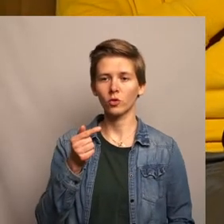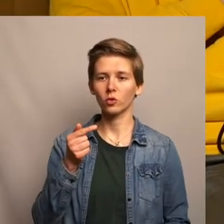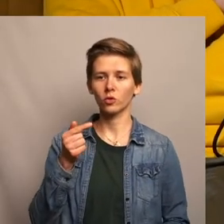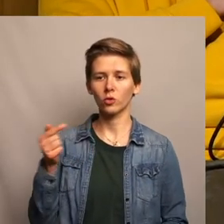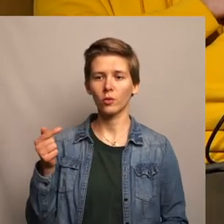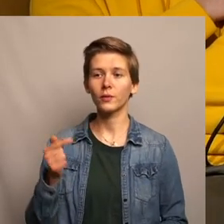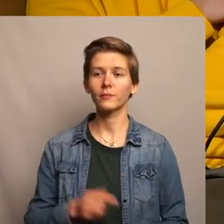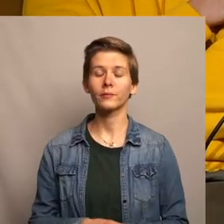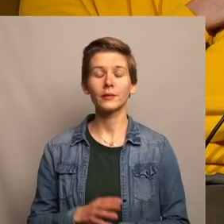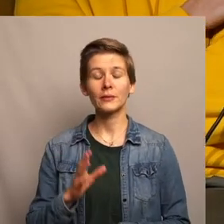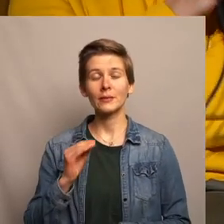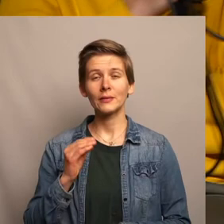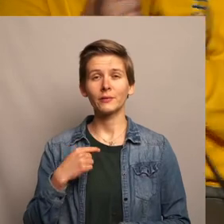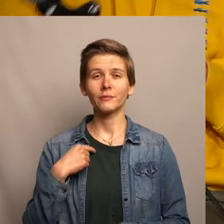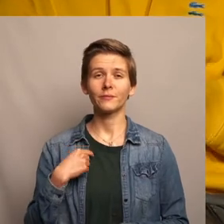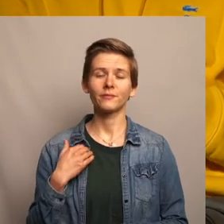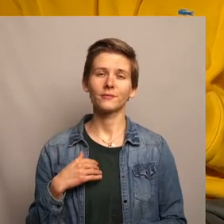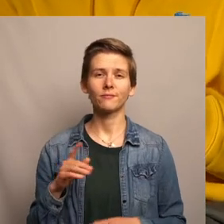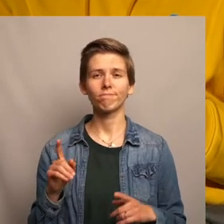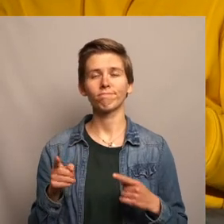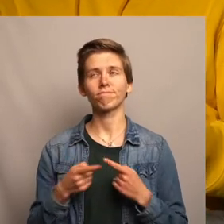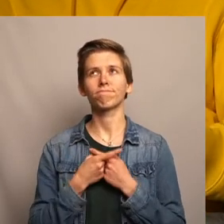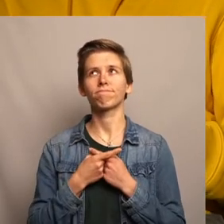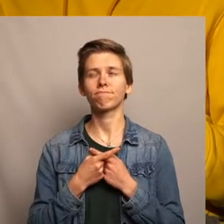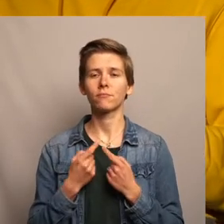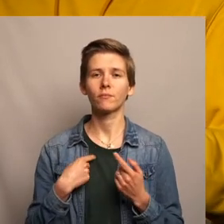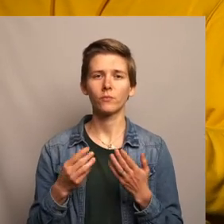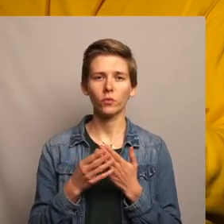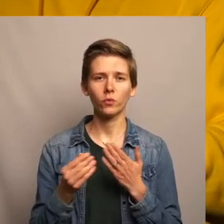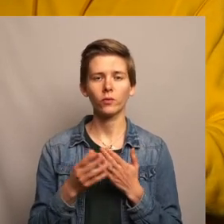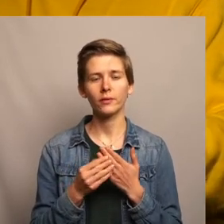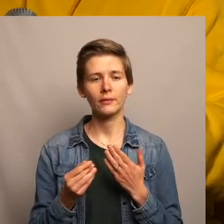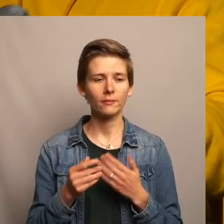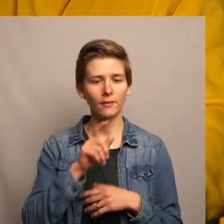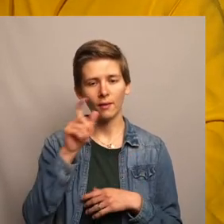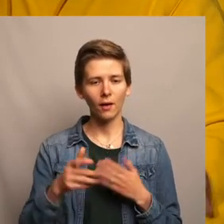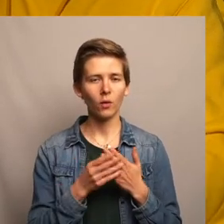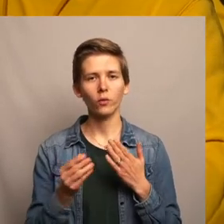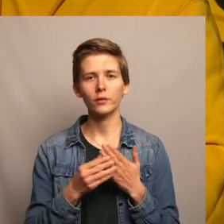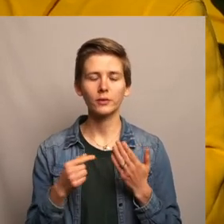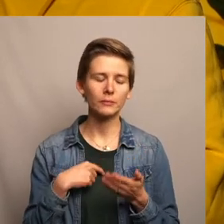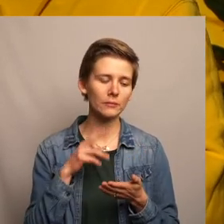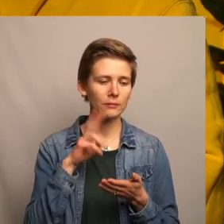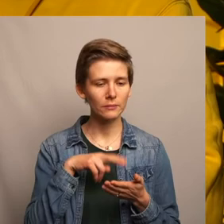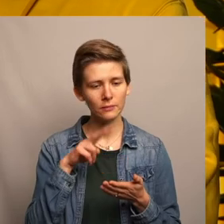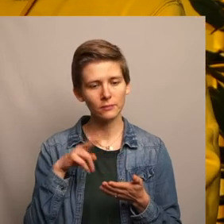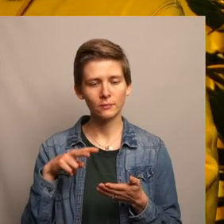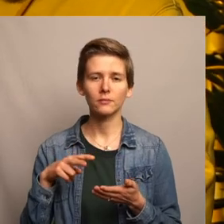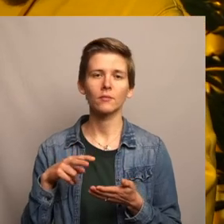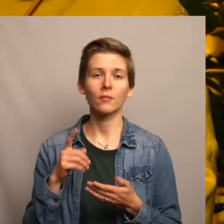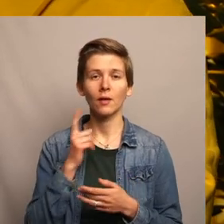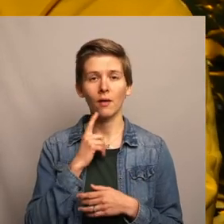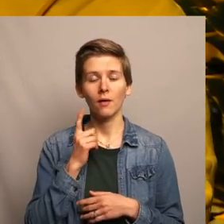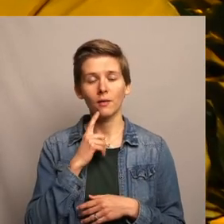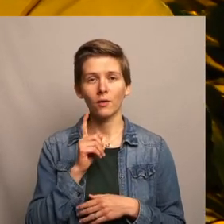I feel conflicted about reading the news, especially from Italy, because every time I read the